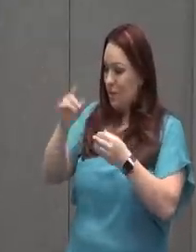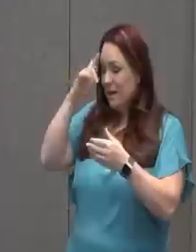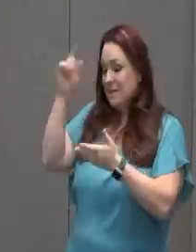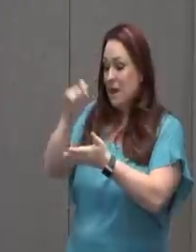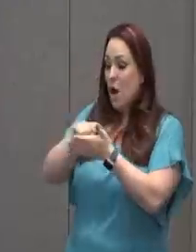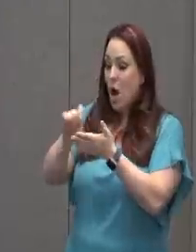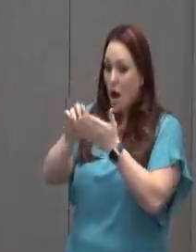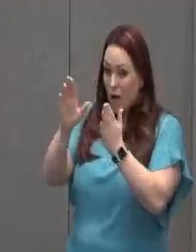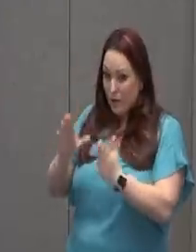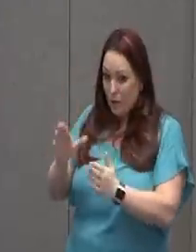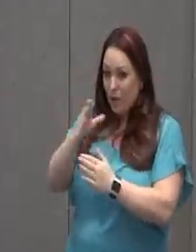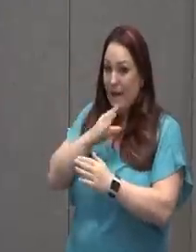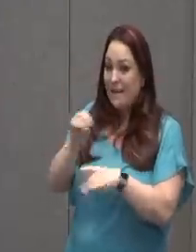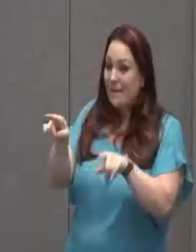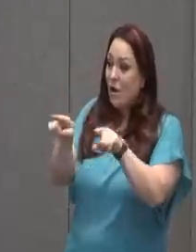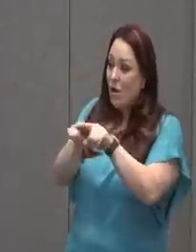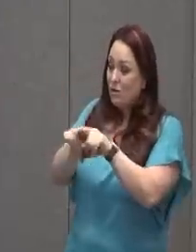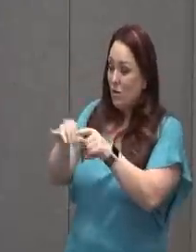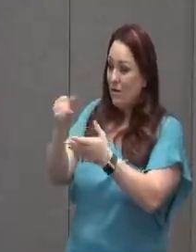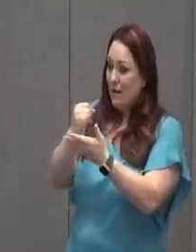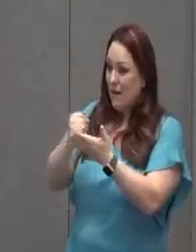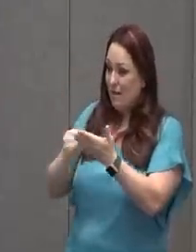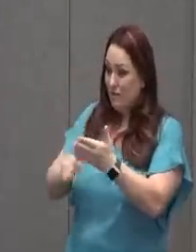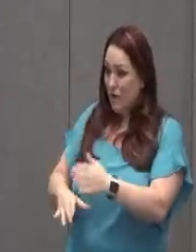Have you heard of him before?